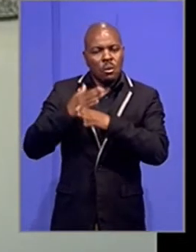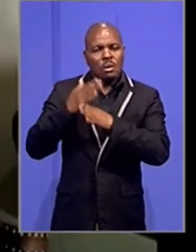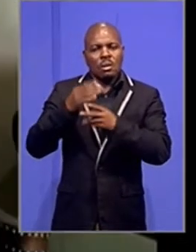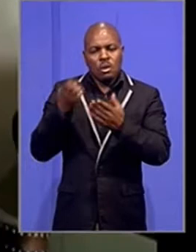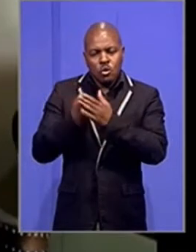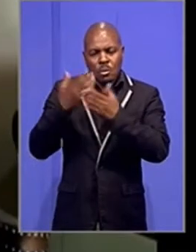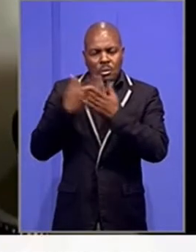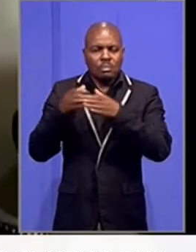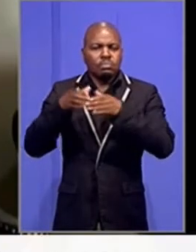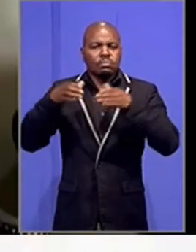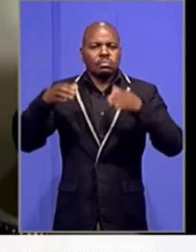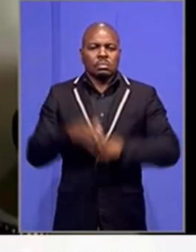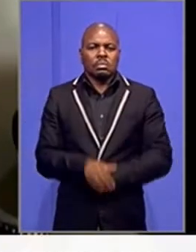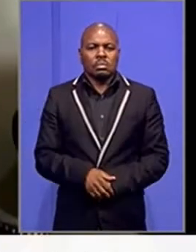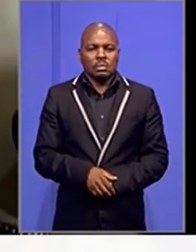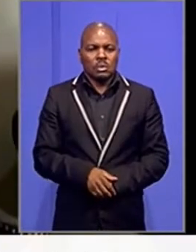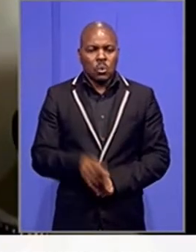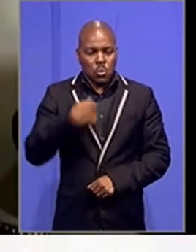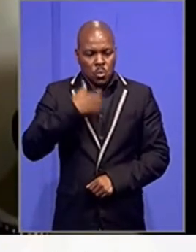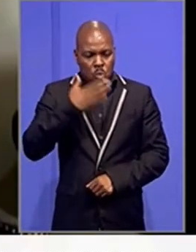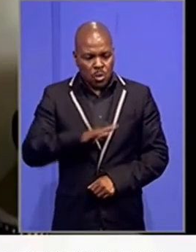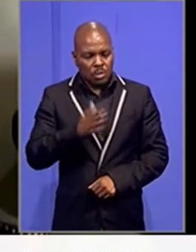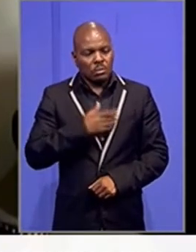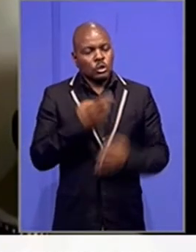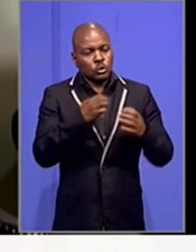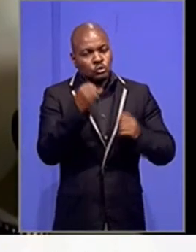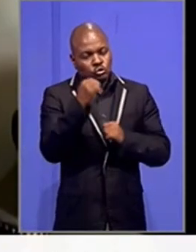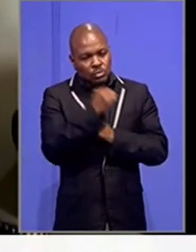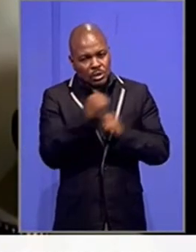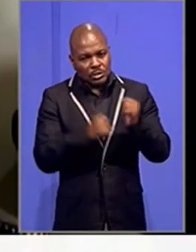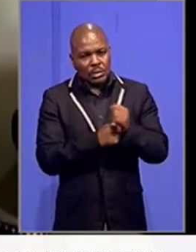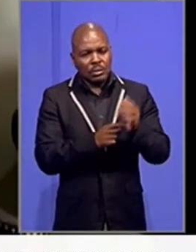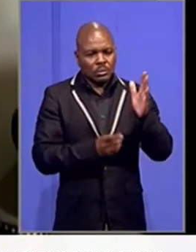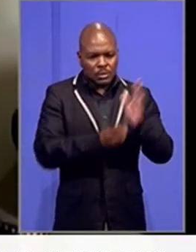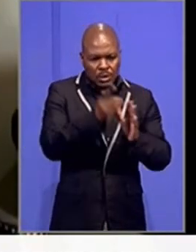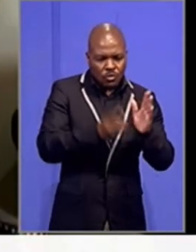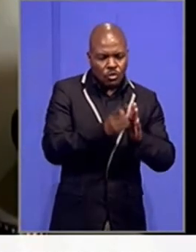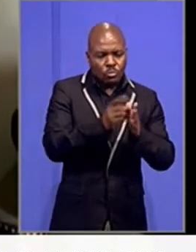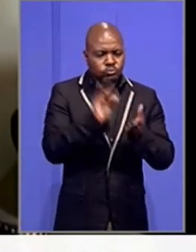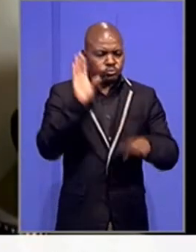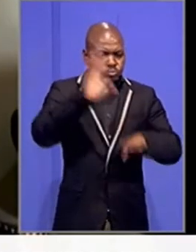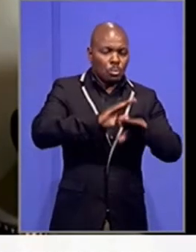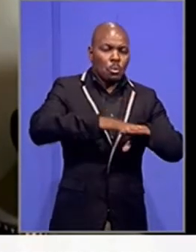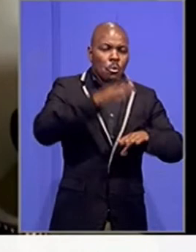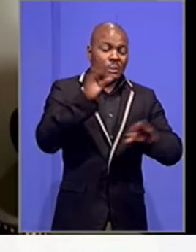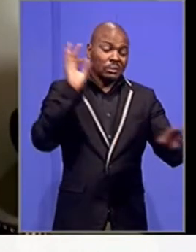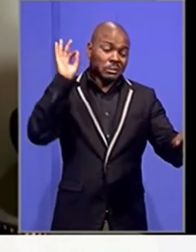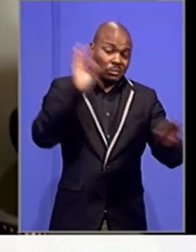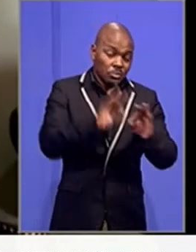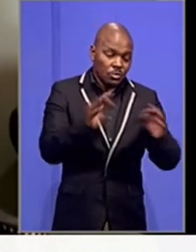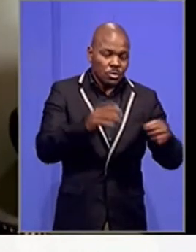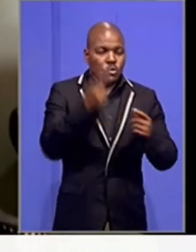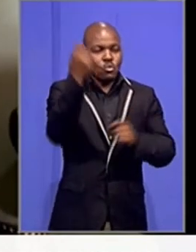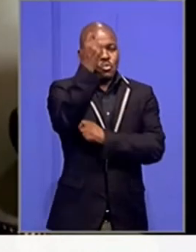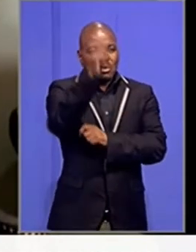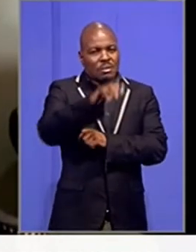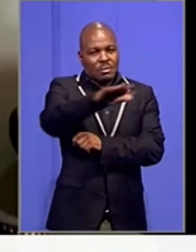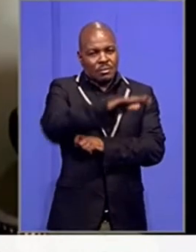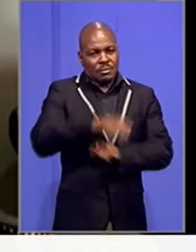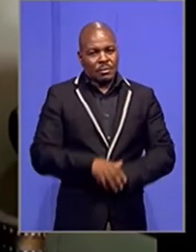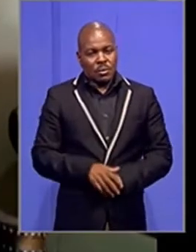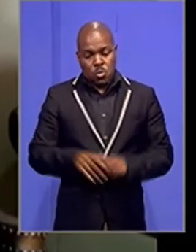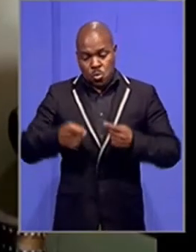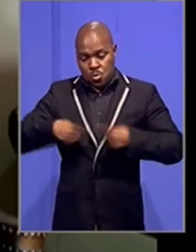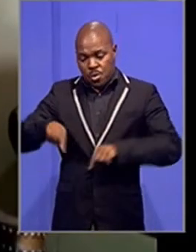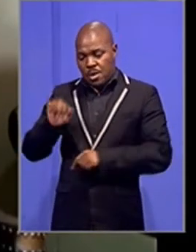going. We want to see more allocation to infrastructure development and maintenance, particularly in rural areas. It's also our expectation as the